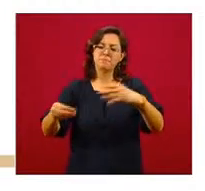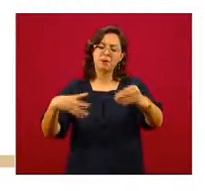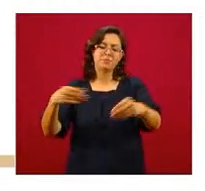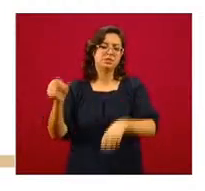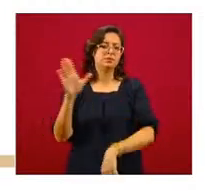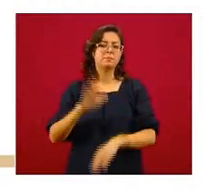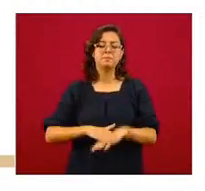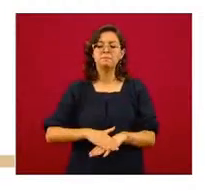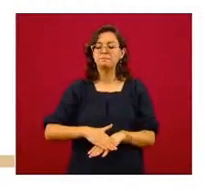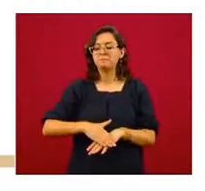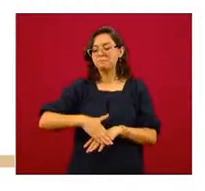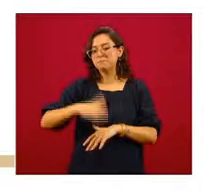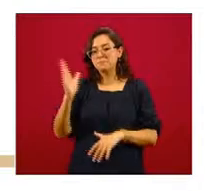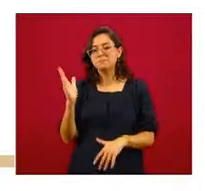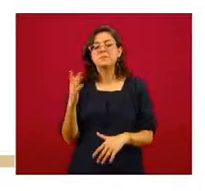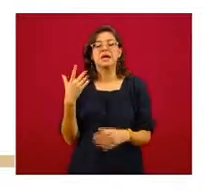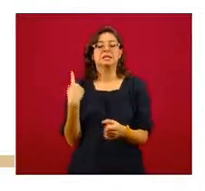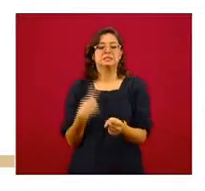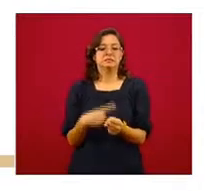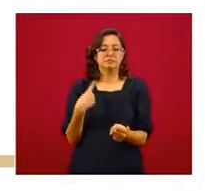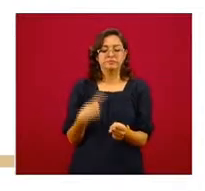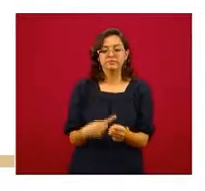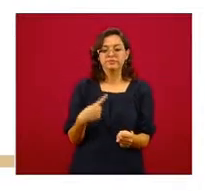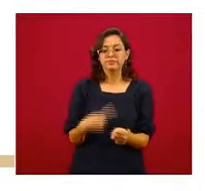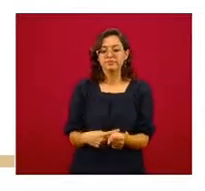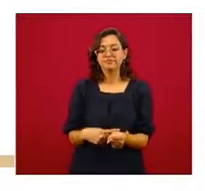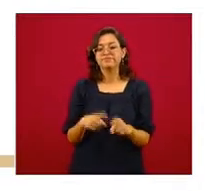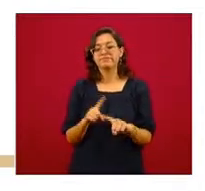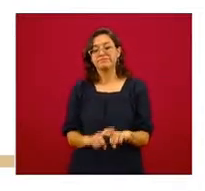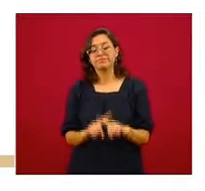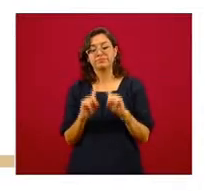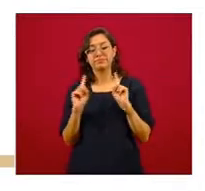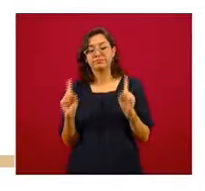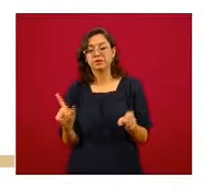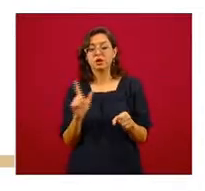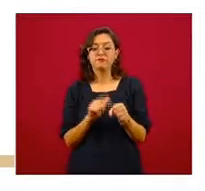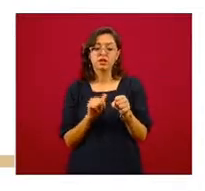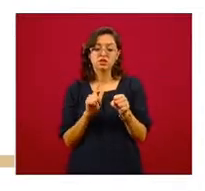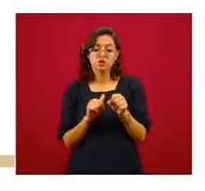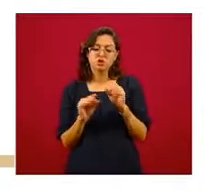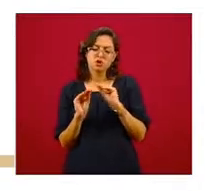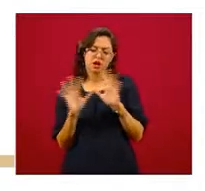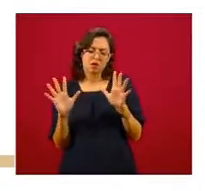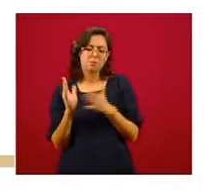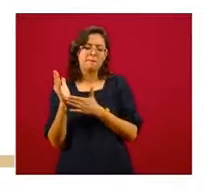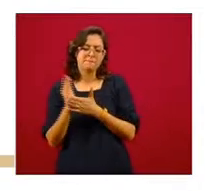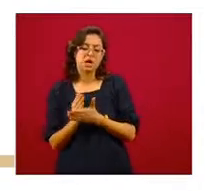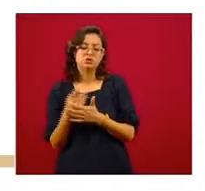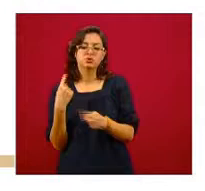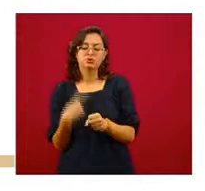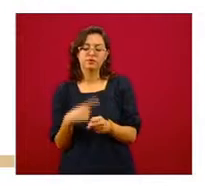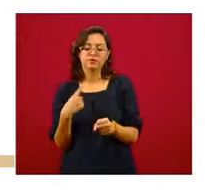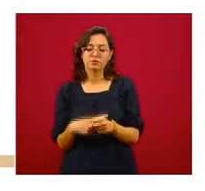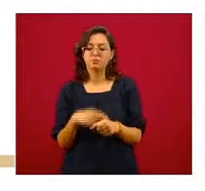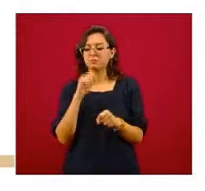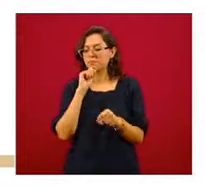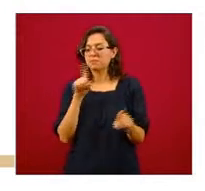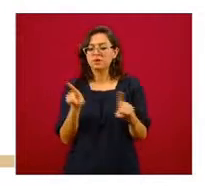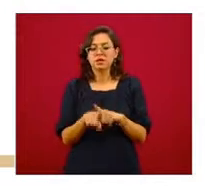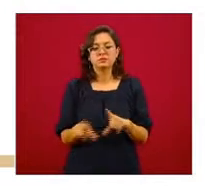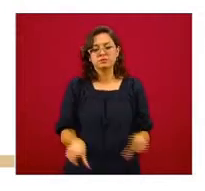account for those states with most recent activity as compared to the